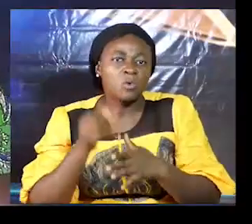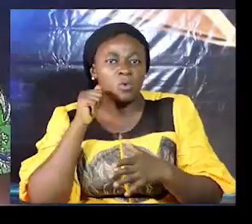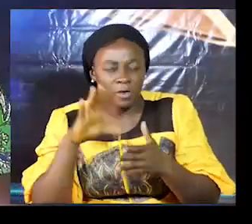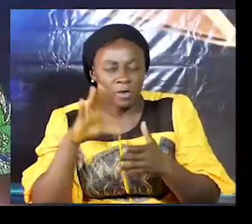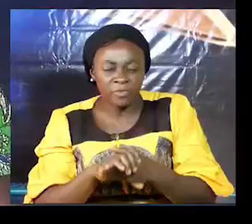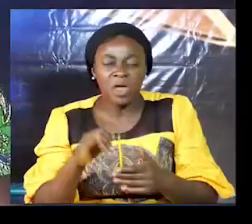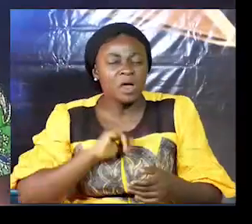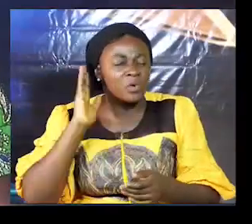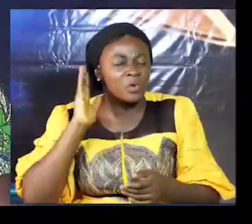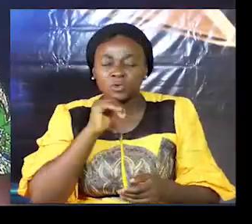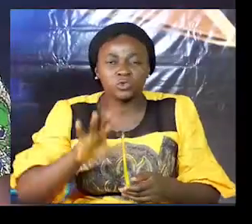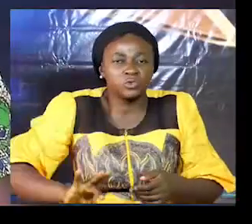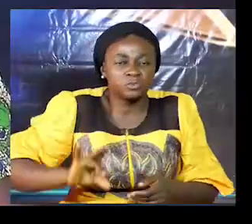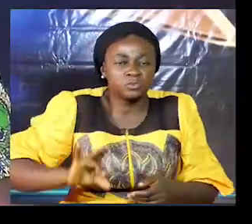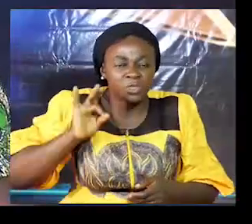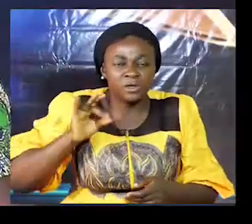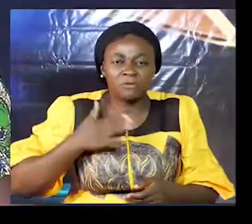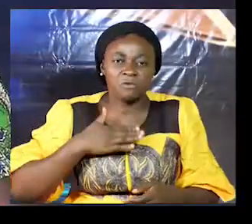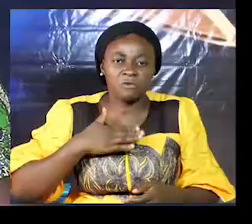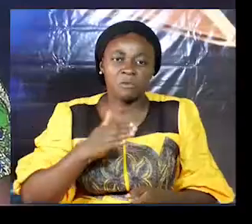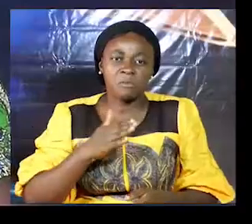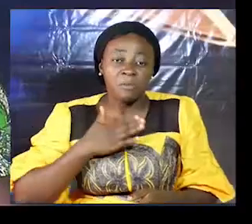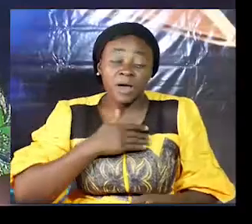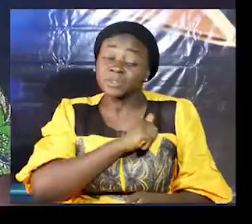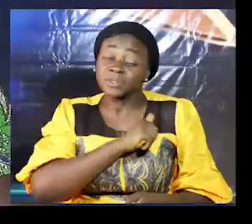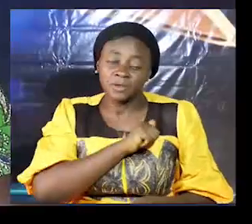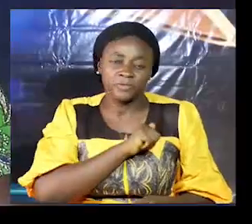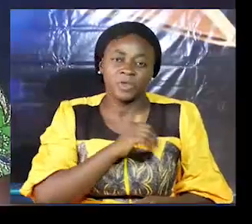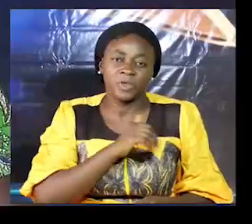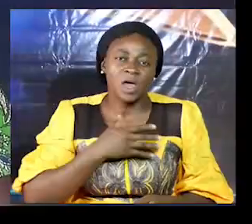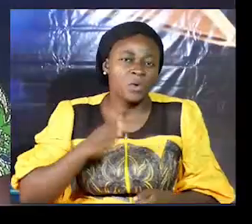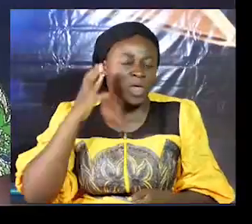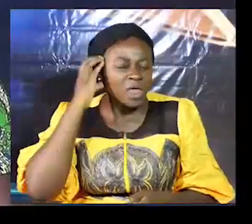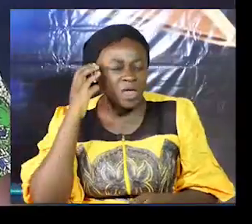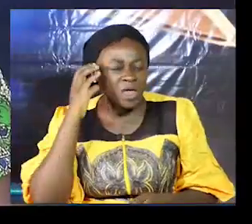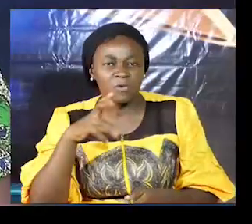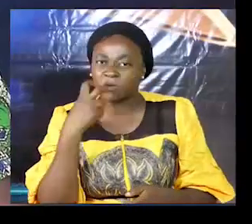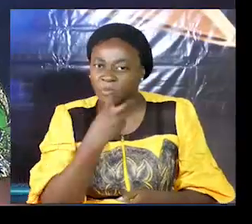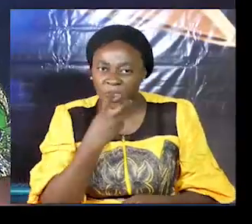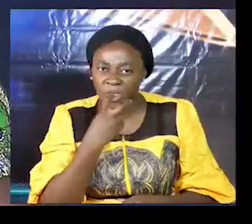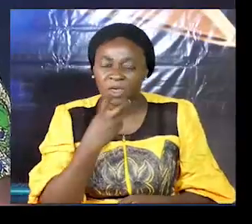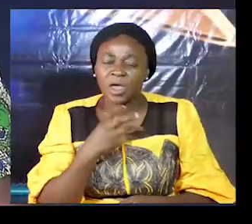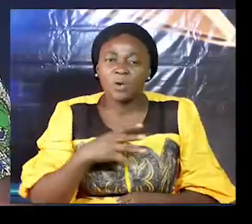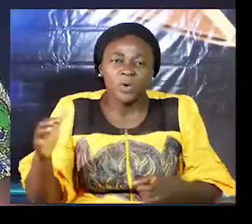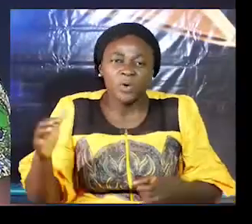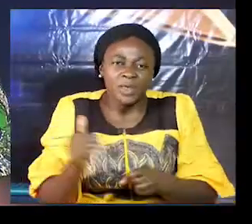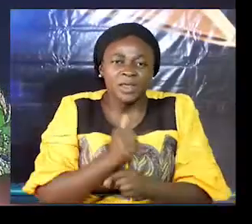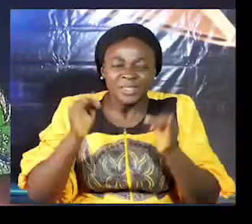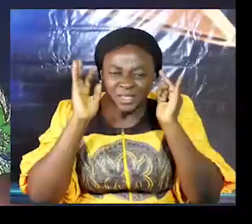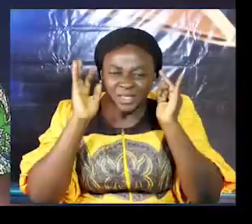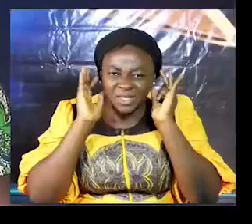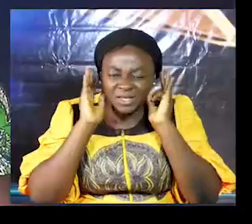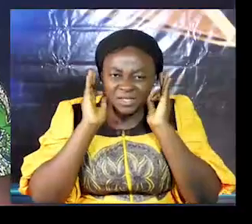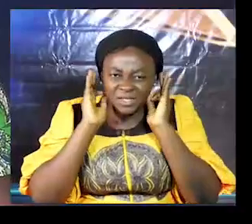you speak. I will get instruction from you concerning my marriage. I will discover your will for my